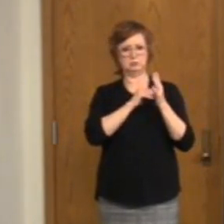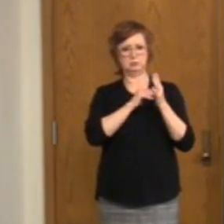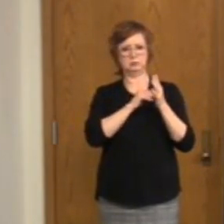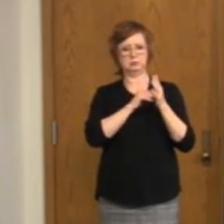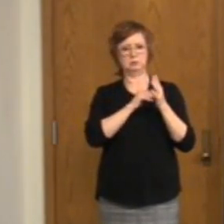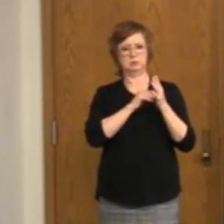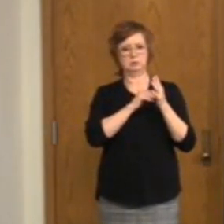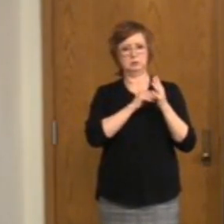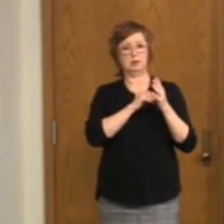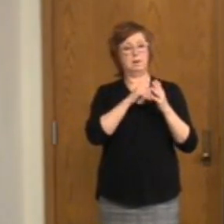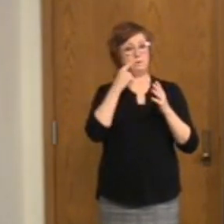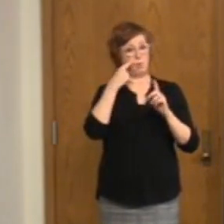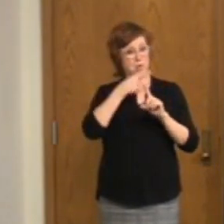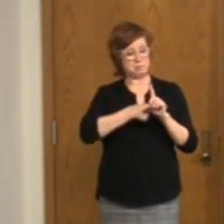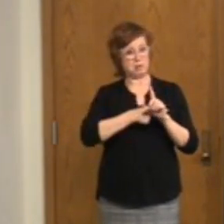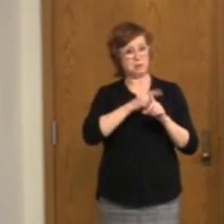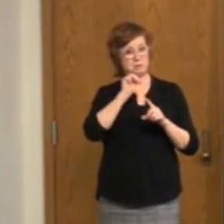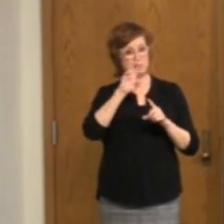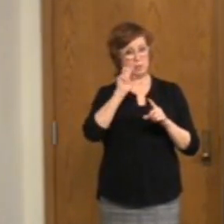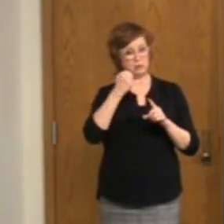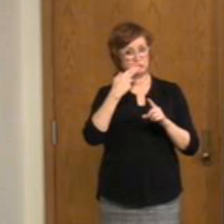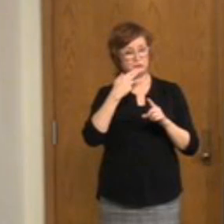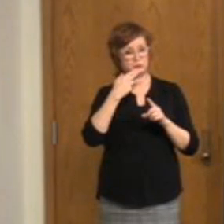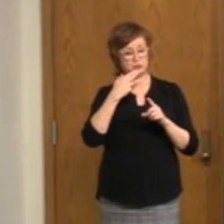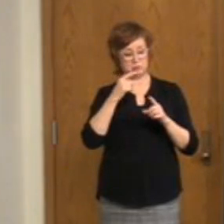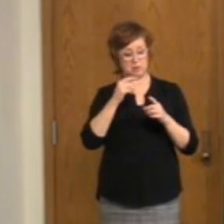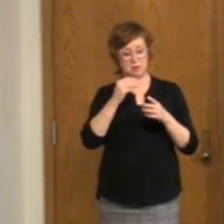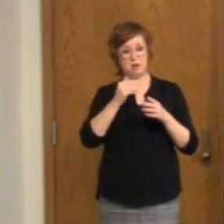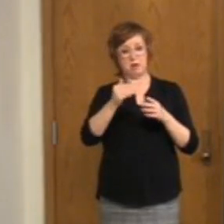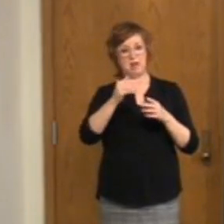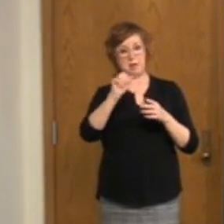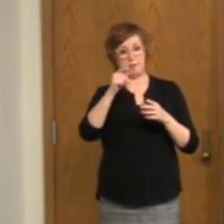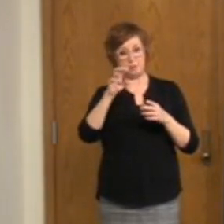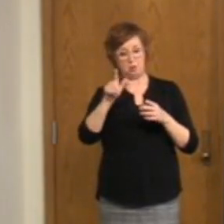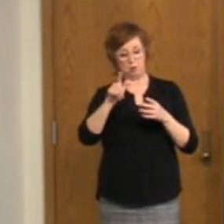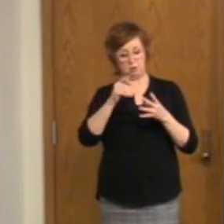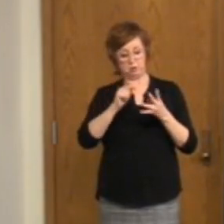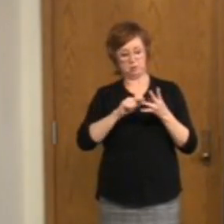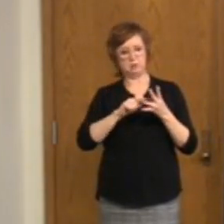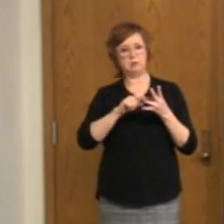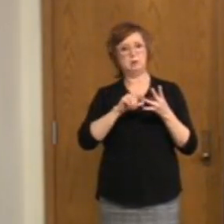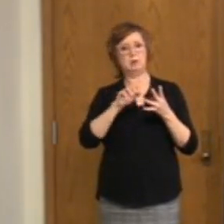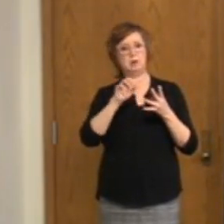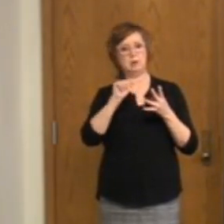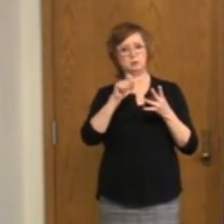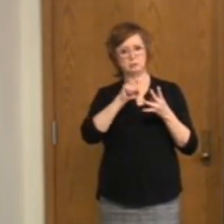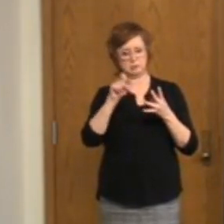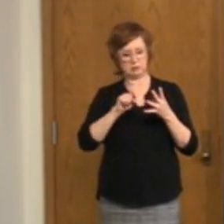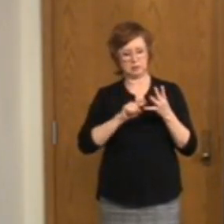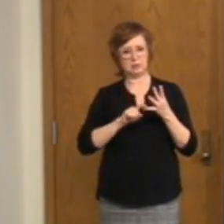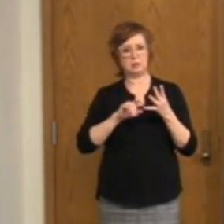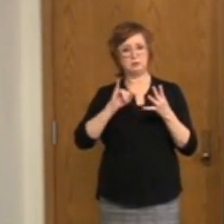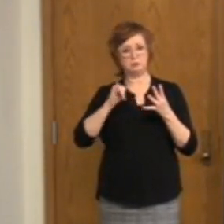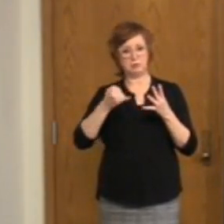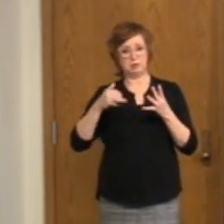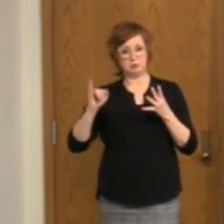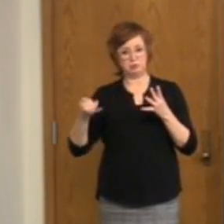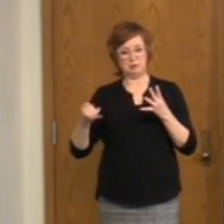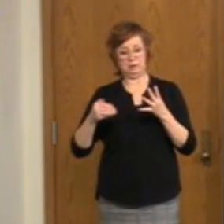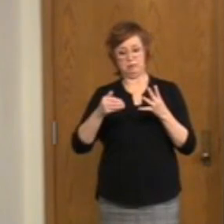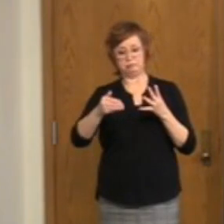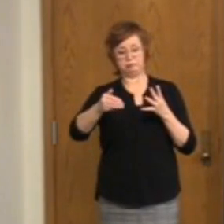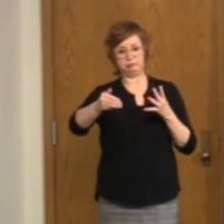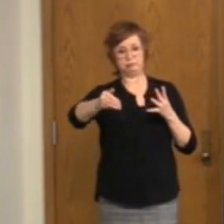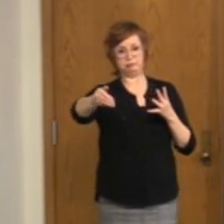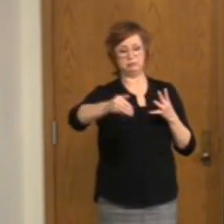increasing into April. You add to that the AstraZeneca vaccines, potentially, maybe some Johnson & Johnson vaccines that may arrive as well. March is